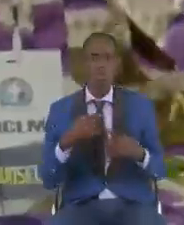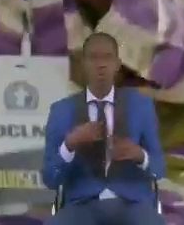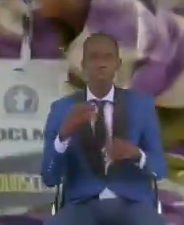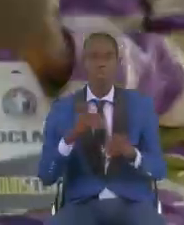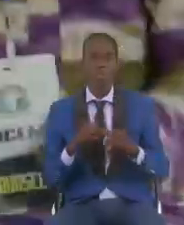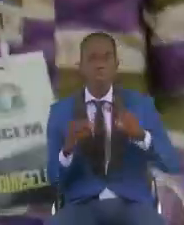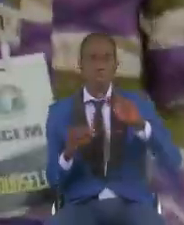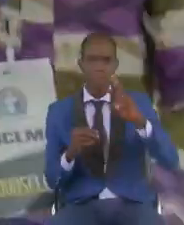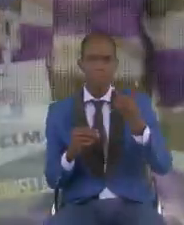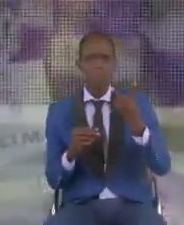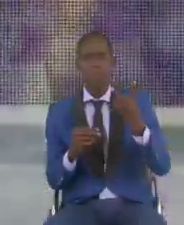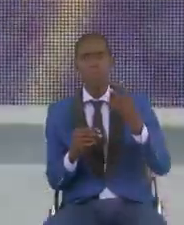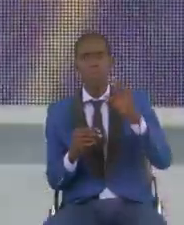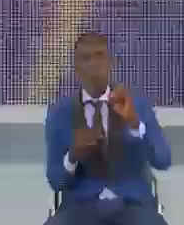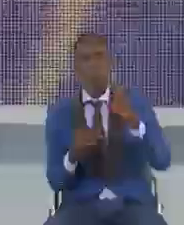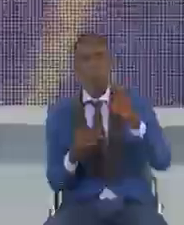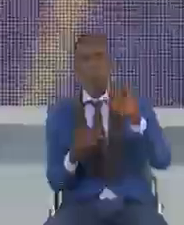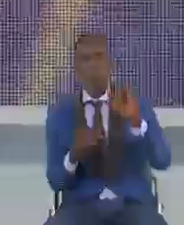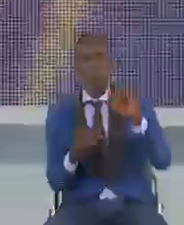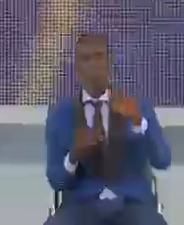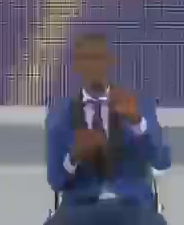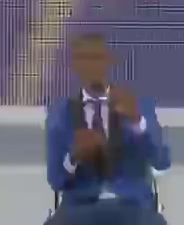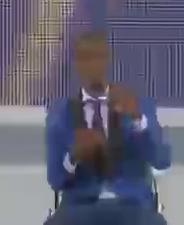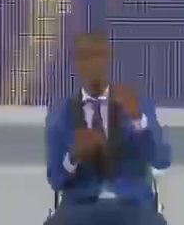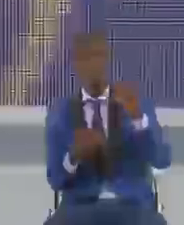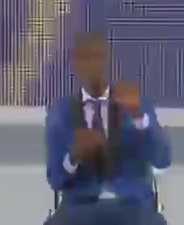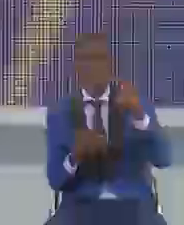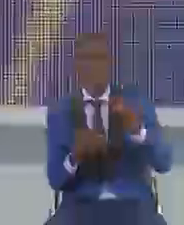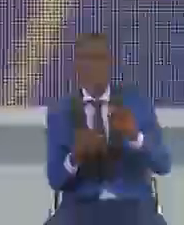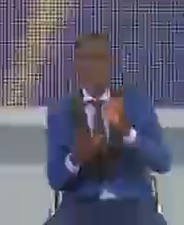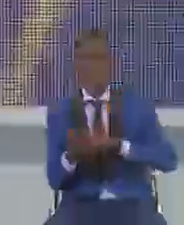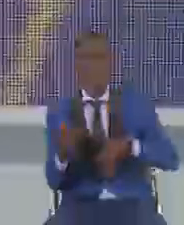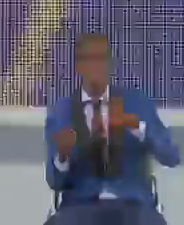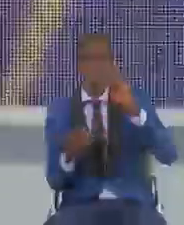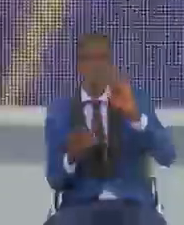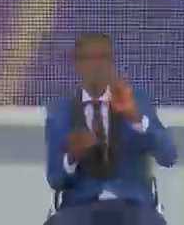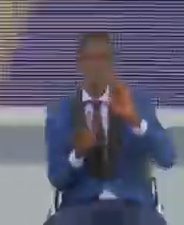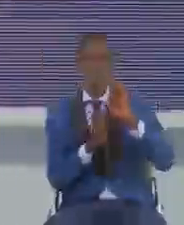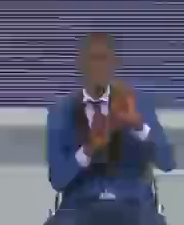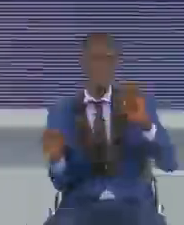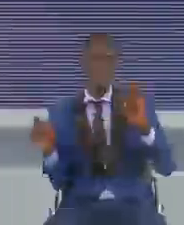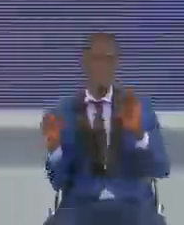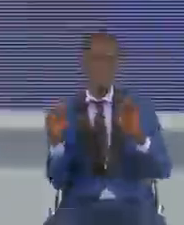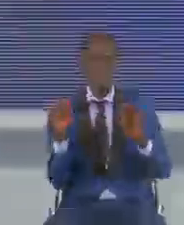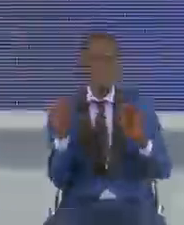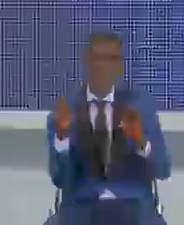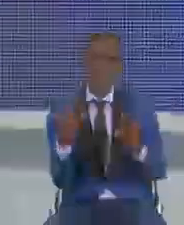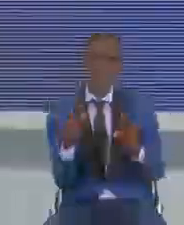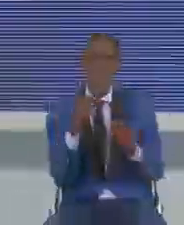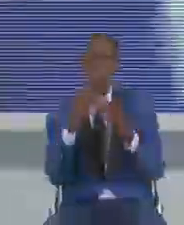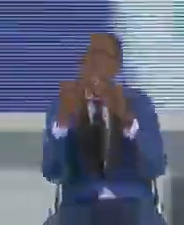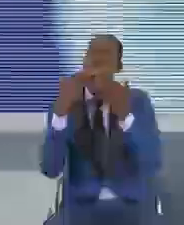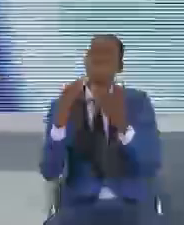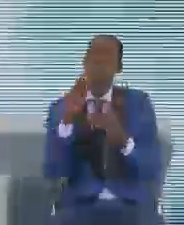9, verse 15, it says, thanks be unto God. I look at my life. What could I